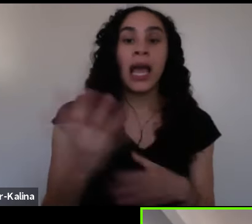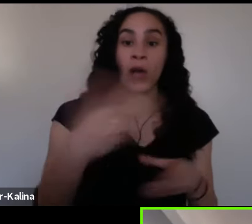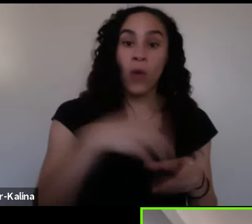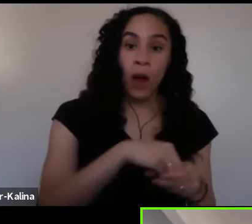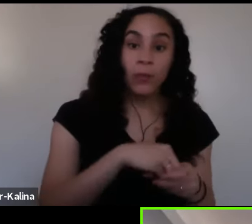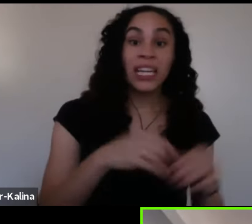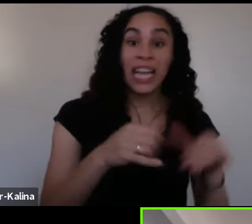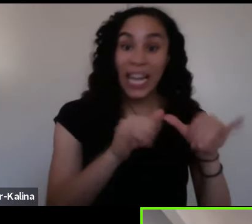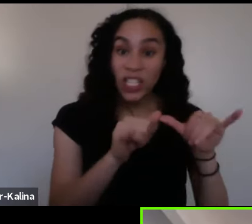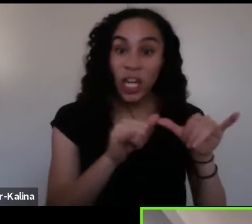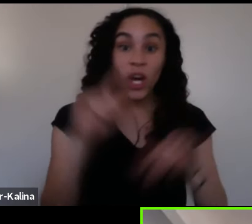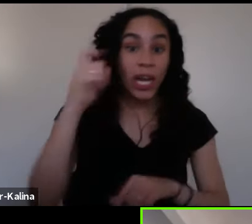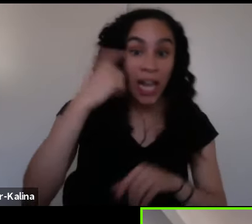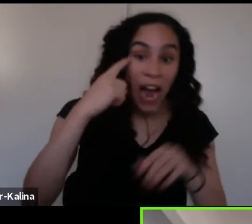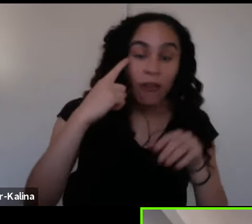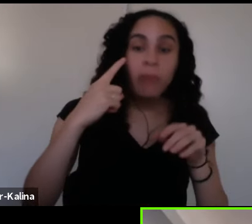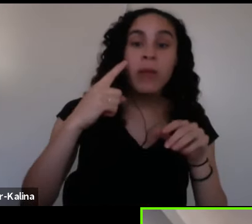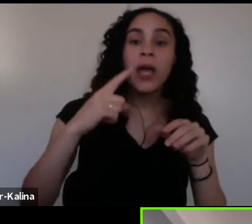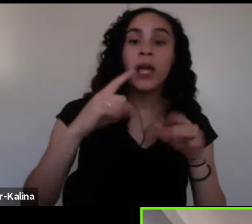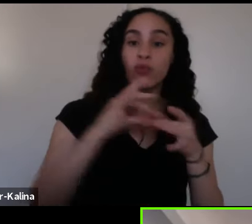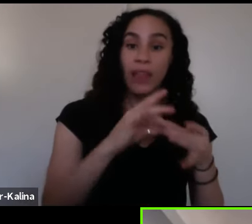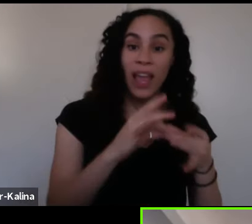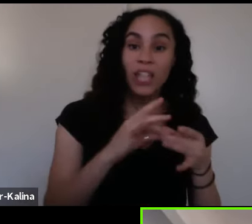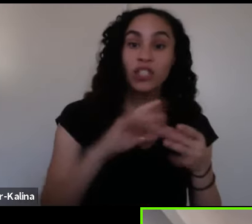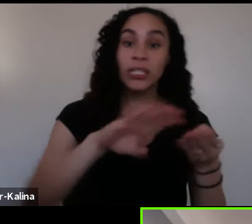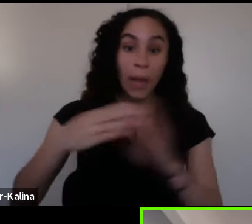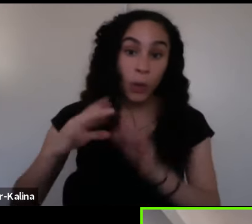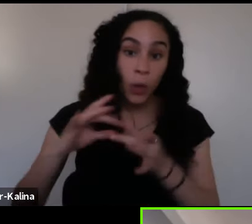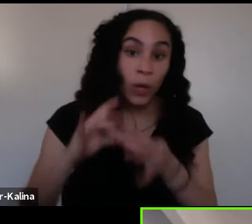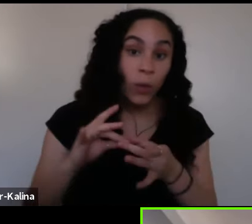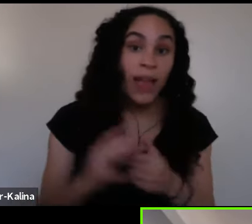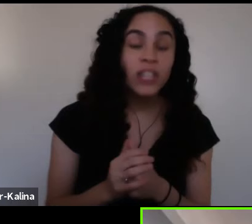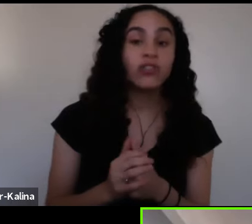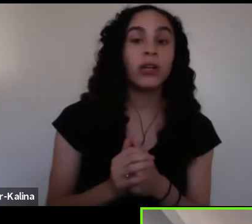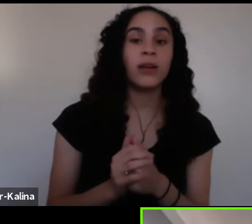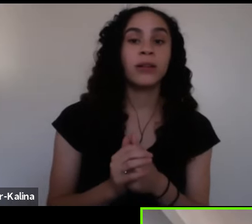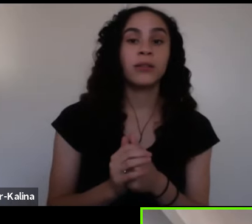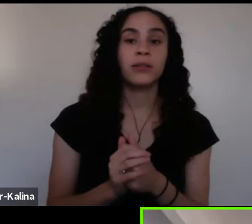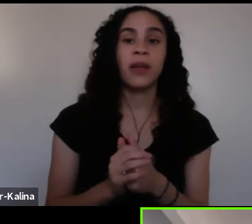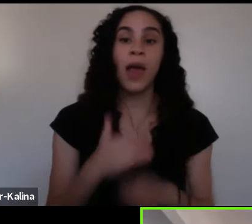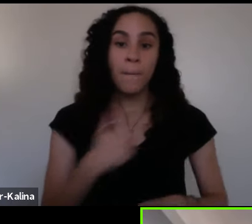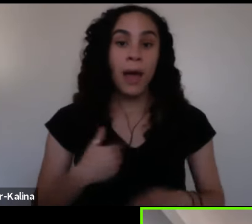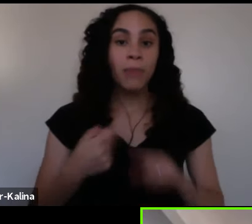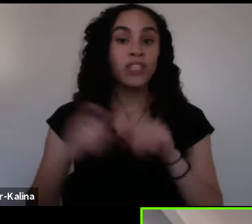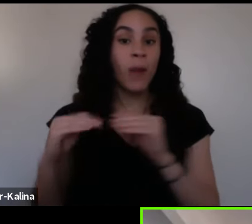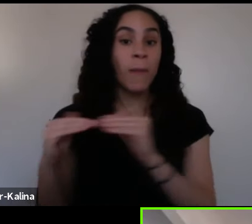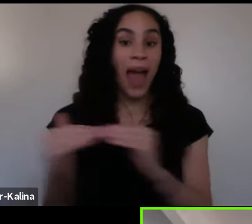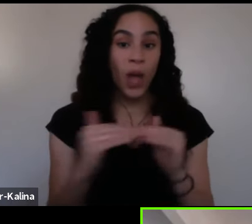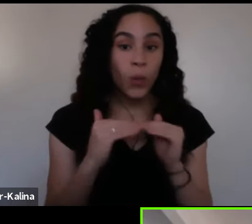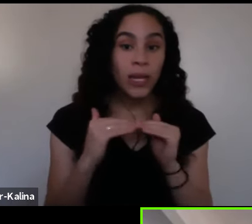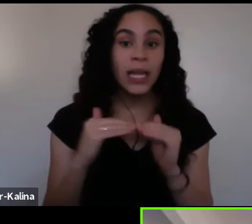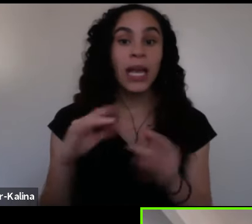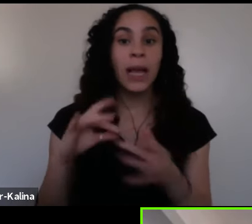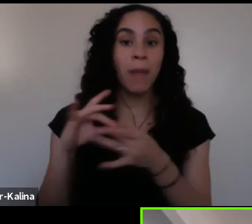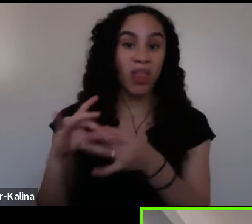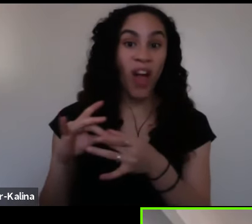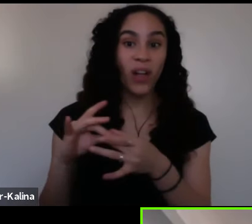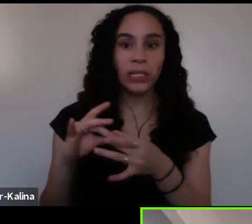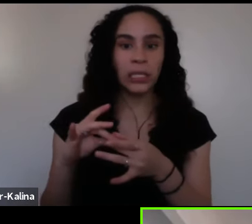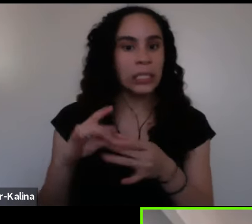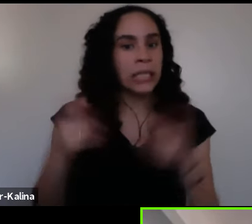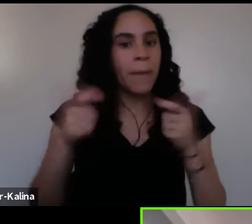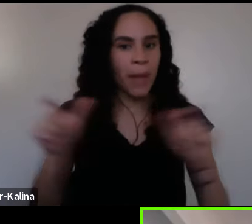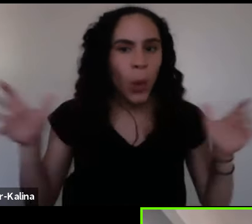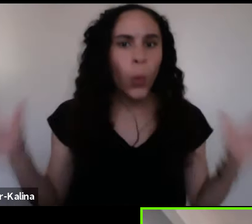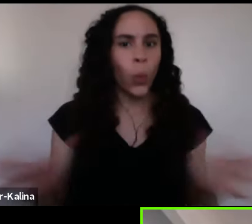government relations to community relations to members from equity and belonging. It's a big push for us because